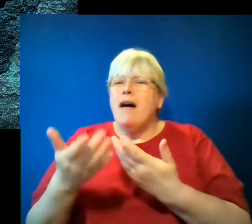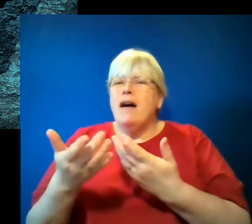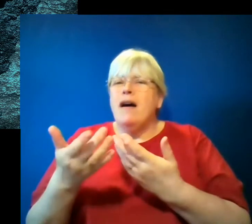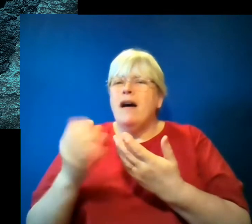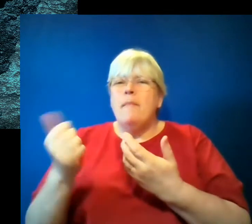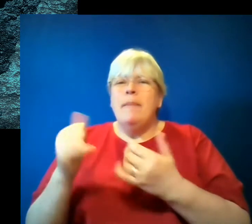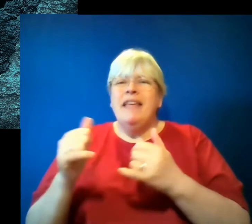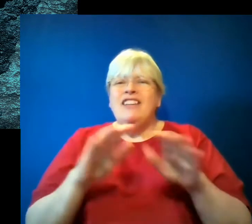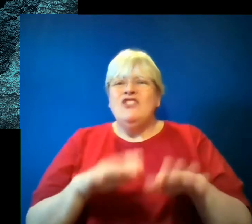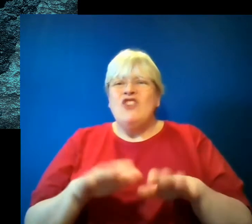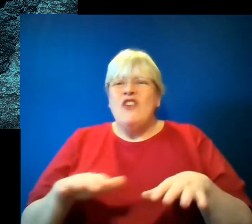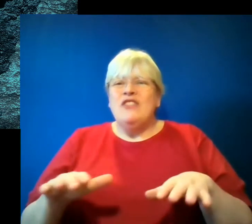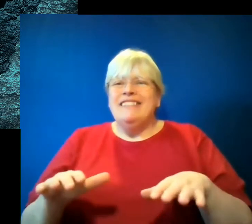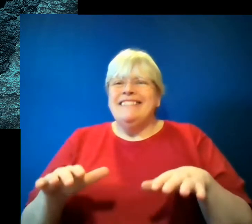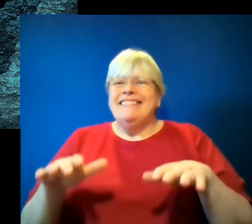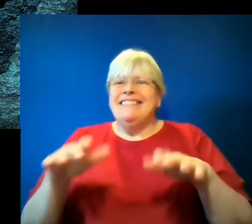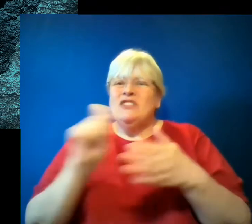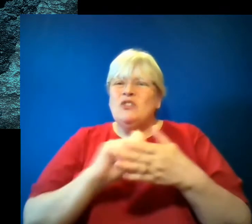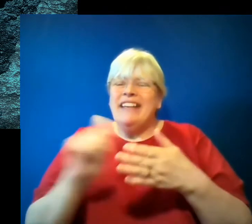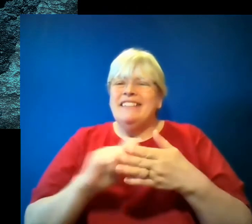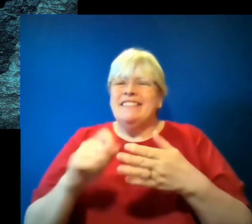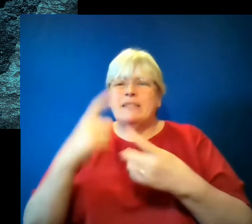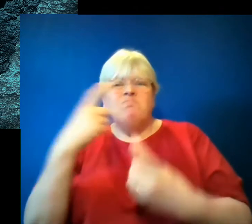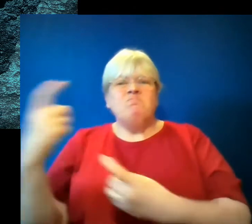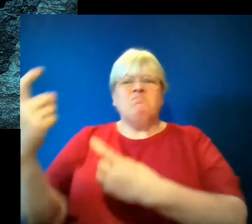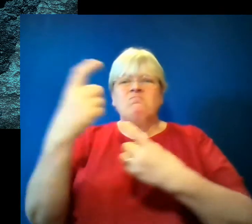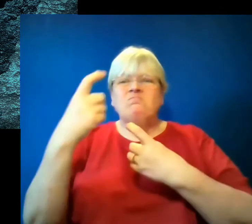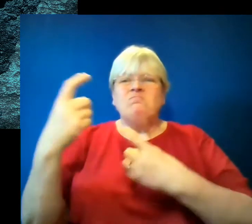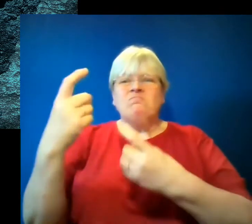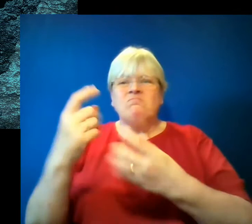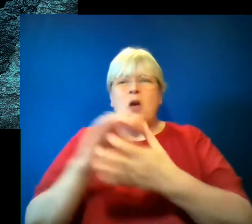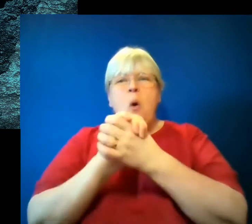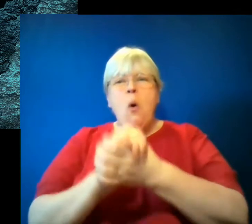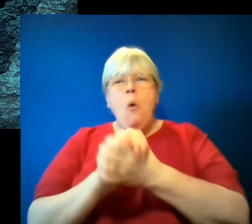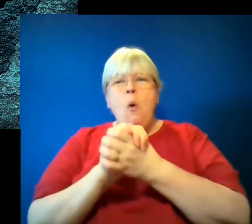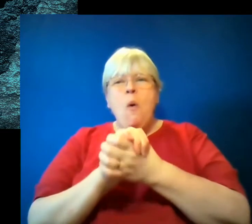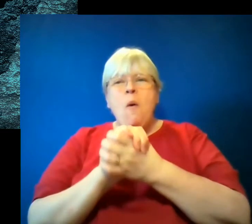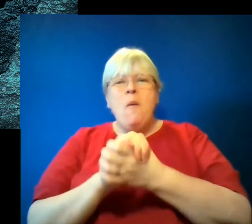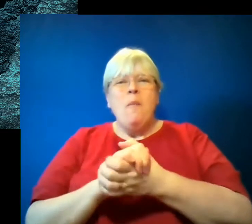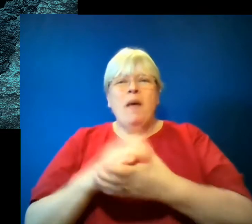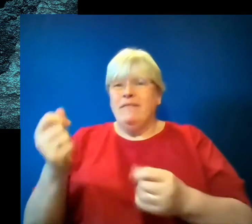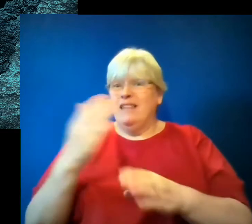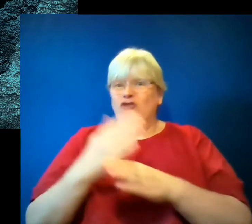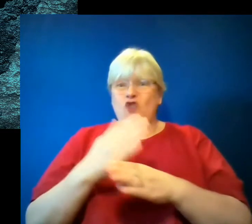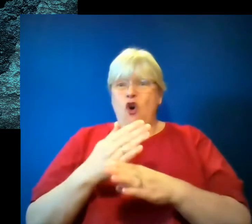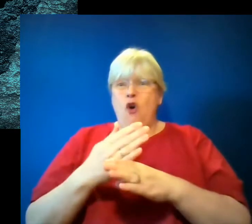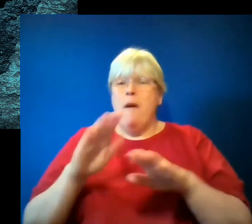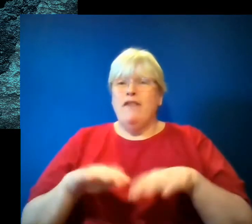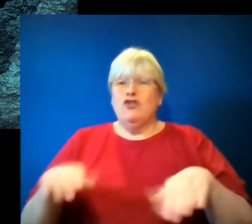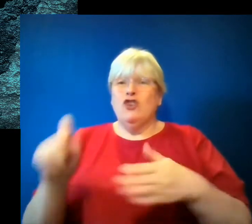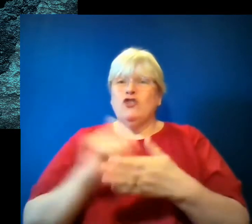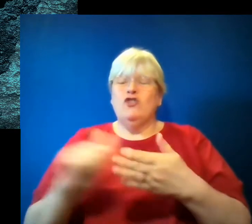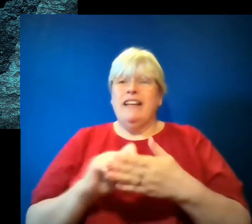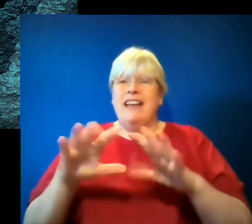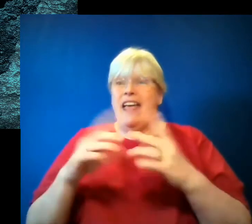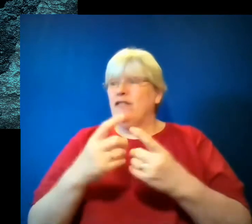children's writers are natural hunters of hope. If you think of what is the job of a children's writer, it's to go out and find everything you find spectacular and